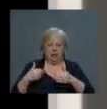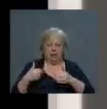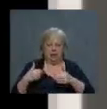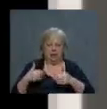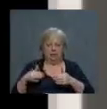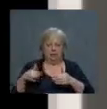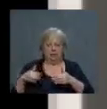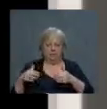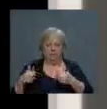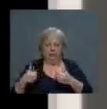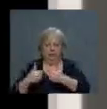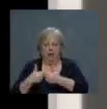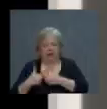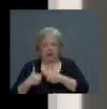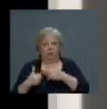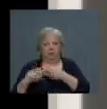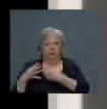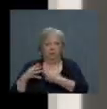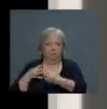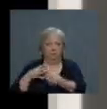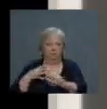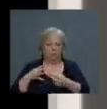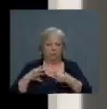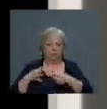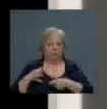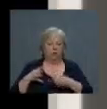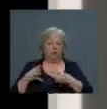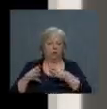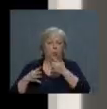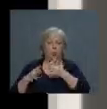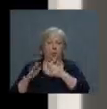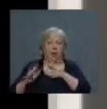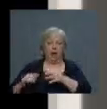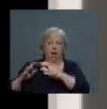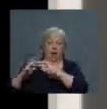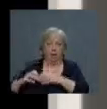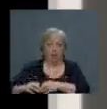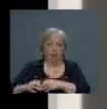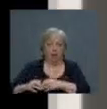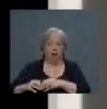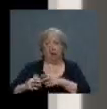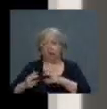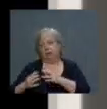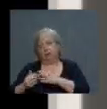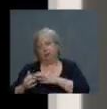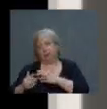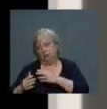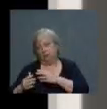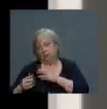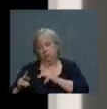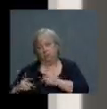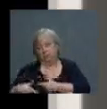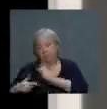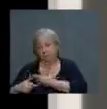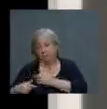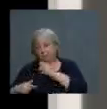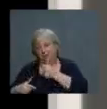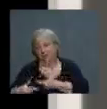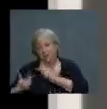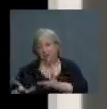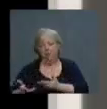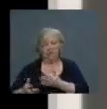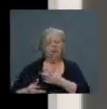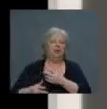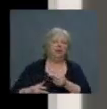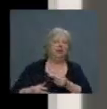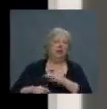So what your proposal is to take that one house down that's either vacant or not vacant, and then